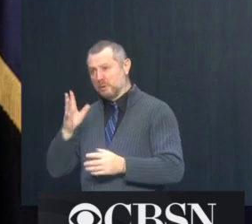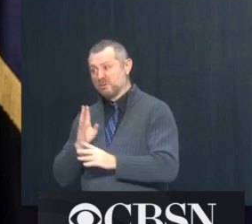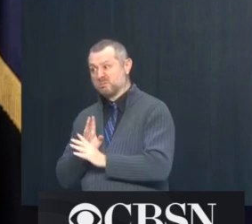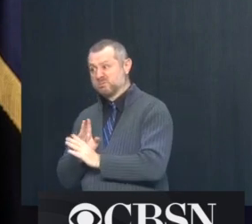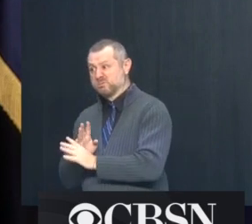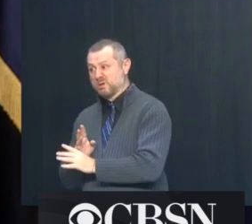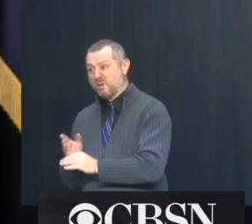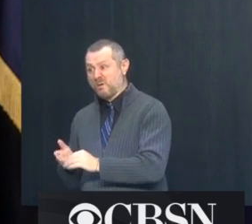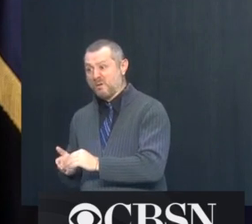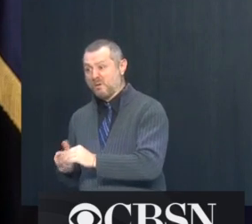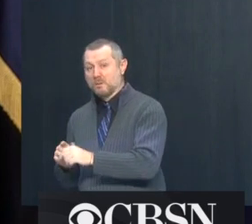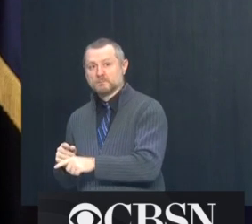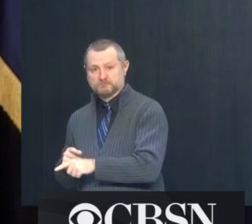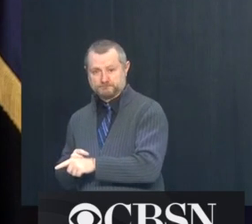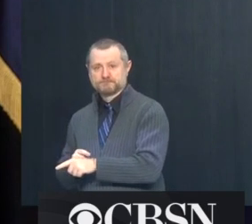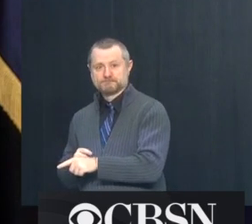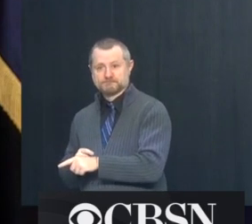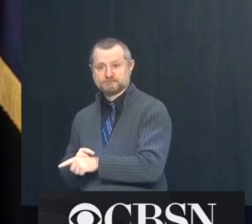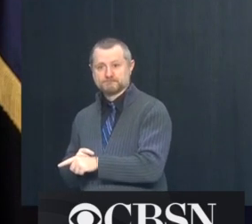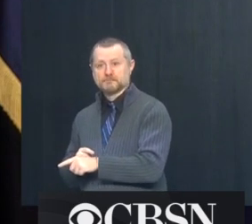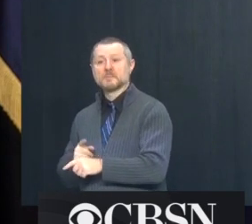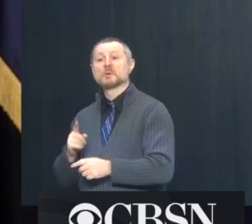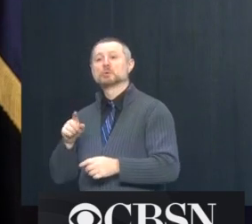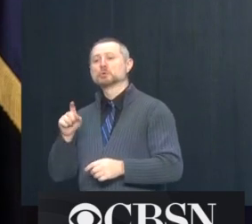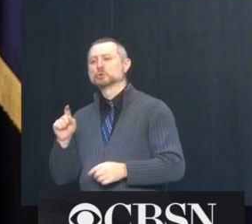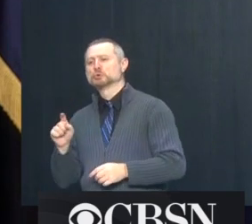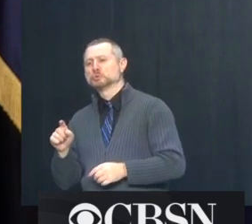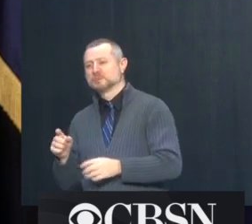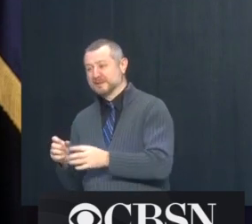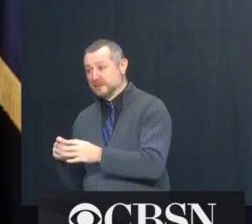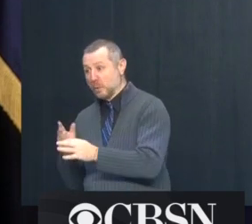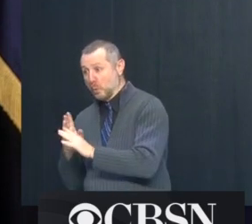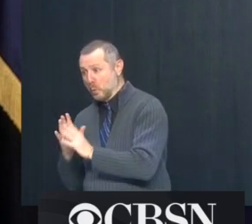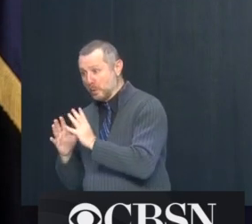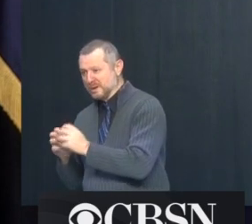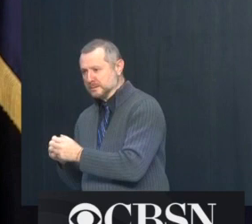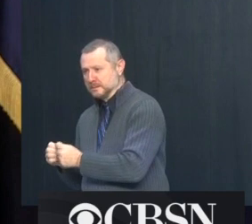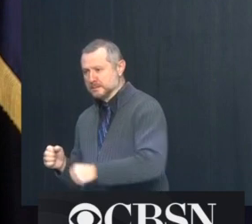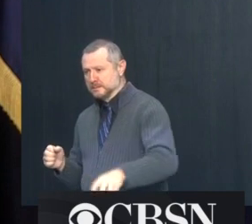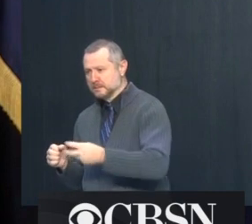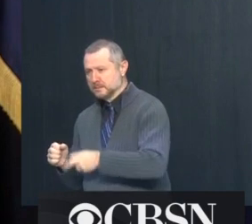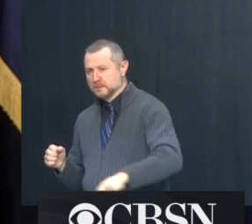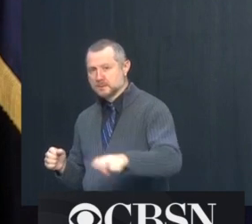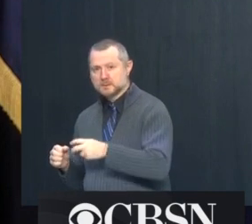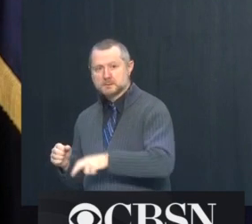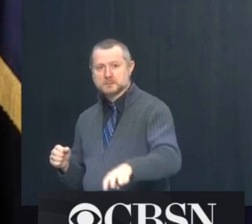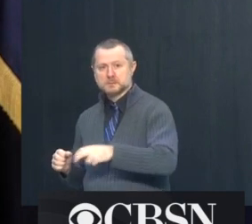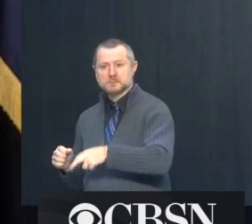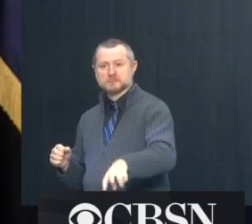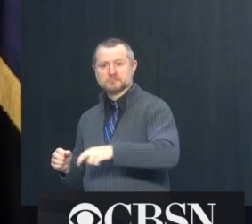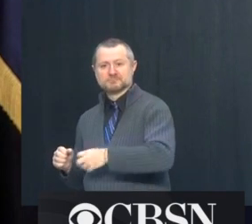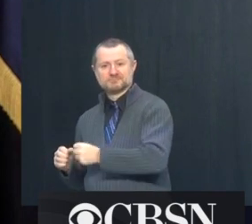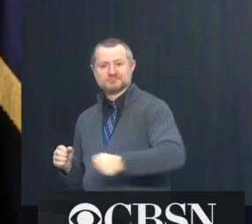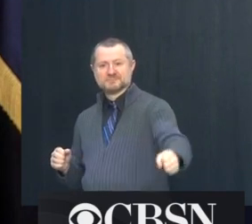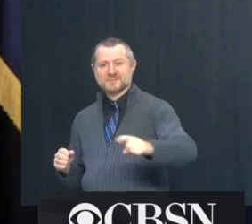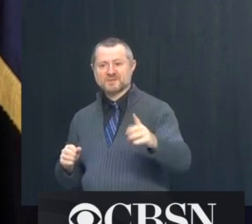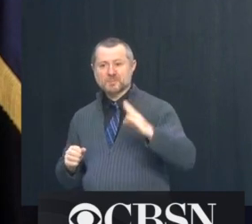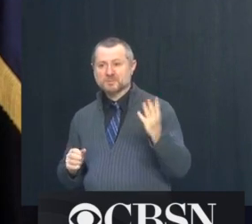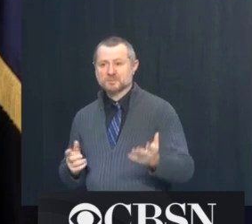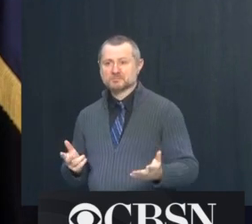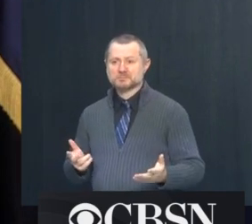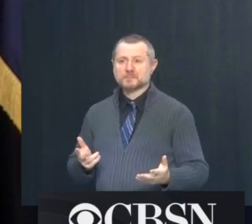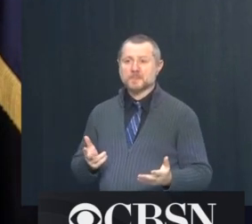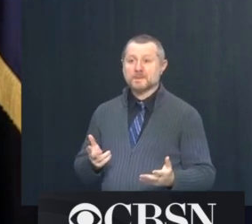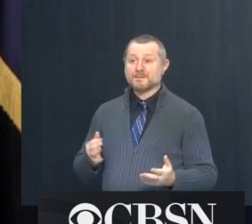up. And rather than letting them walk in the door in that hospital, when Zach came to the door, why didn't you